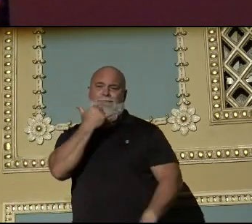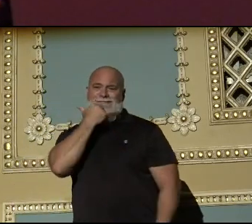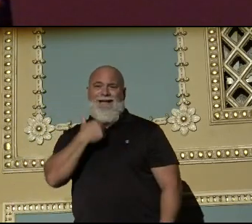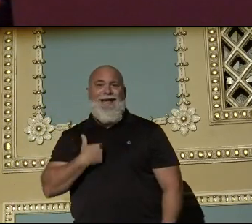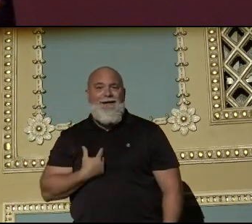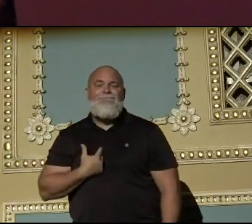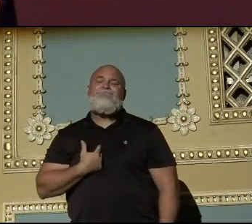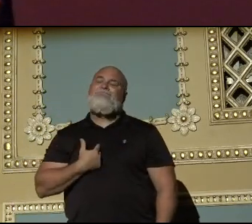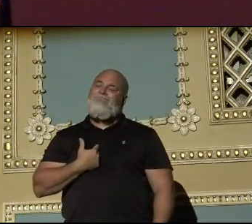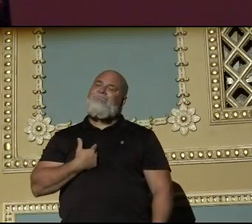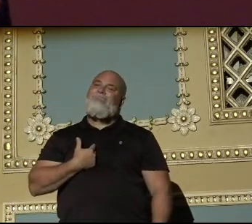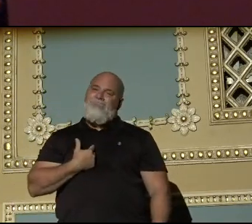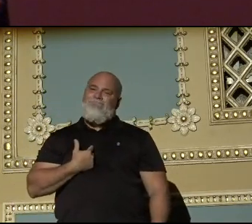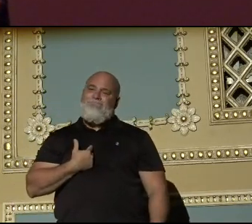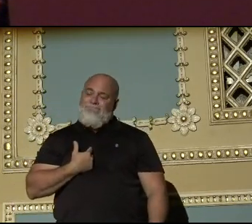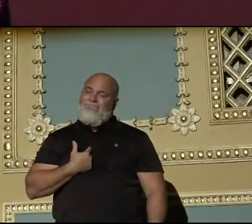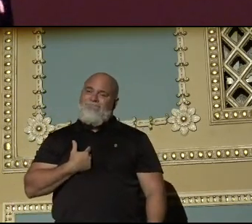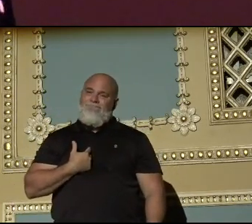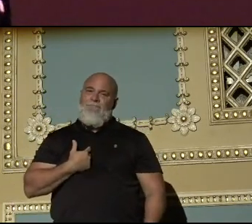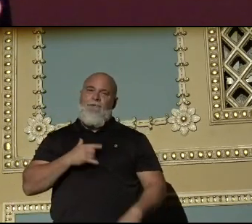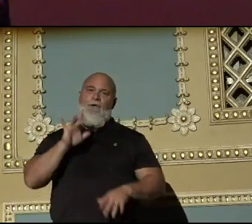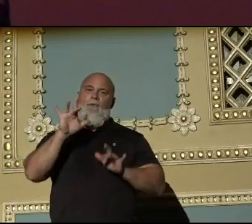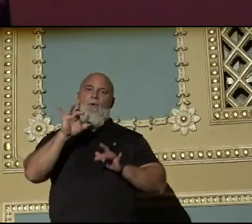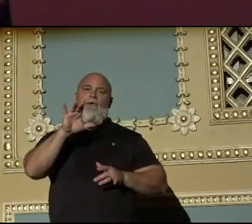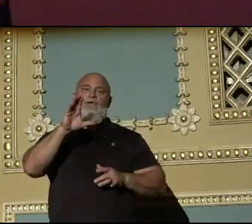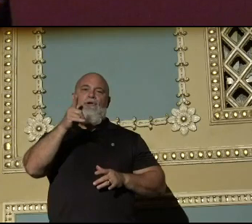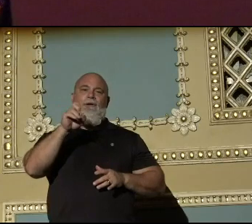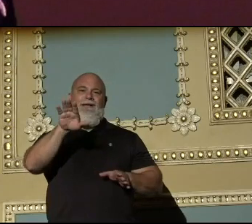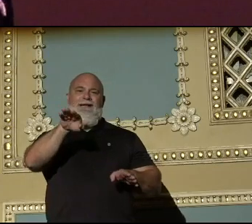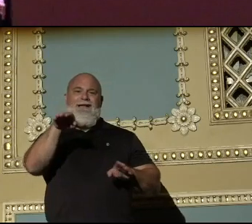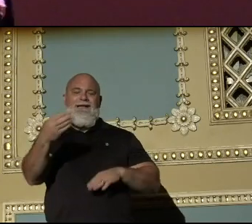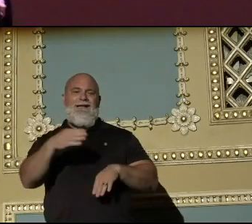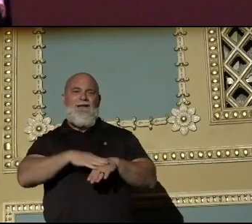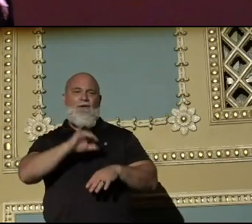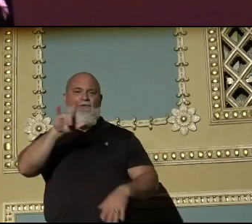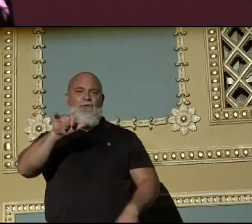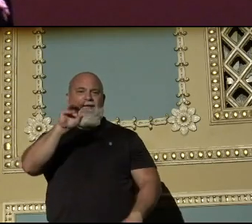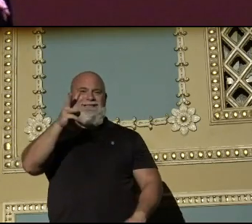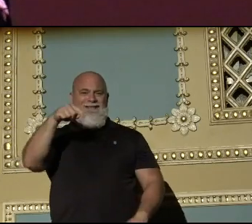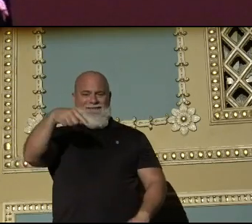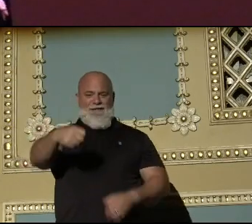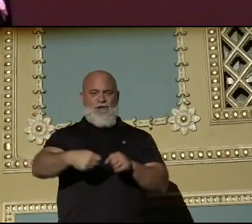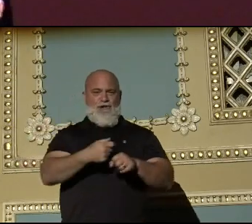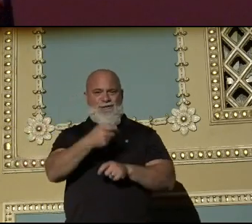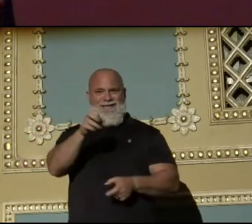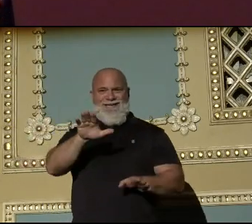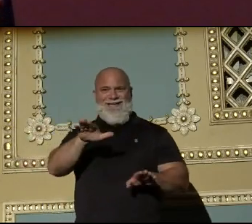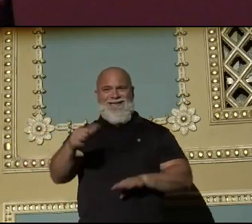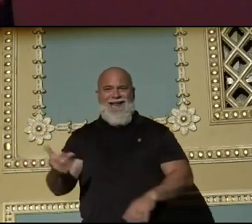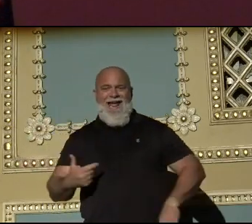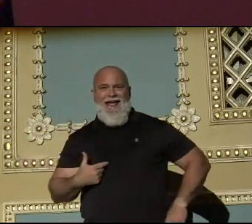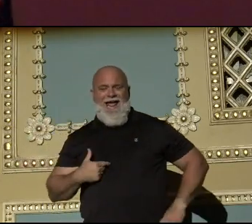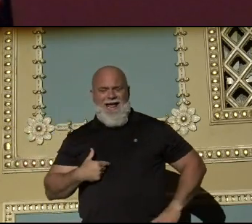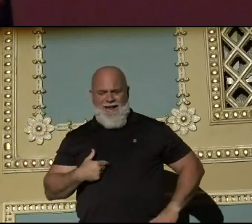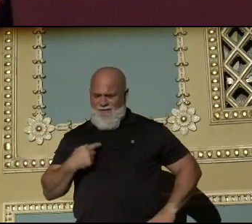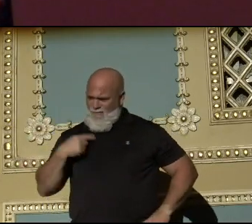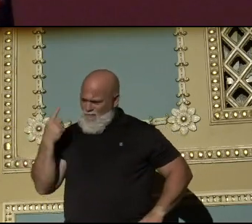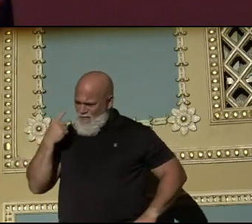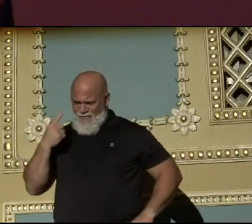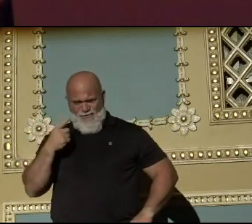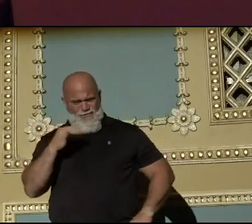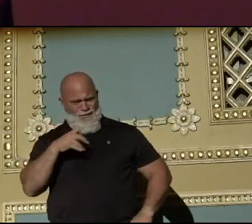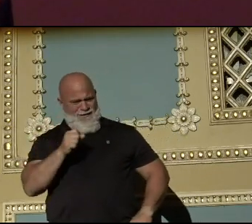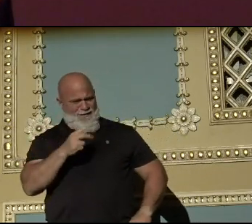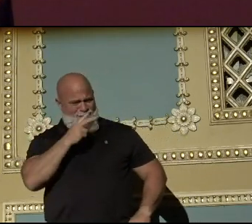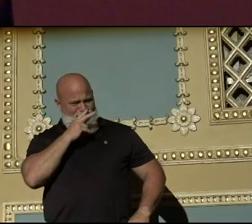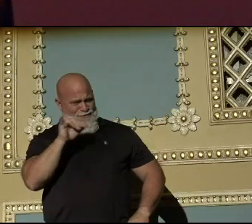yep. Really? Yeah. As a matter of fact, poor Charlie Daniels died on July 6th of this year. I was wondering, you know, because Charlie Daniels